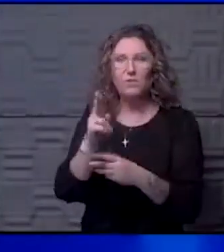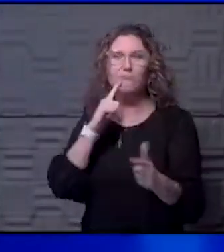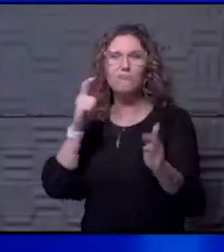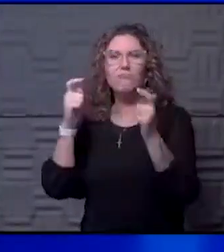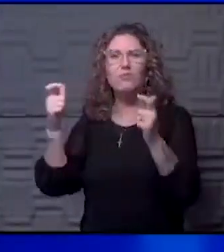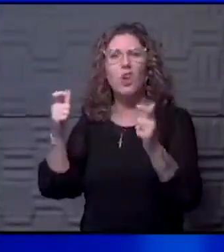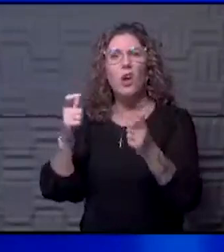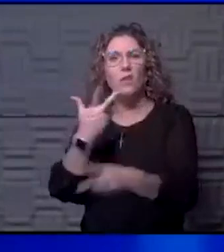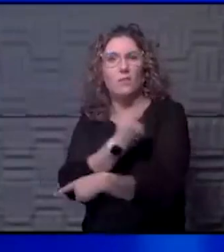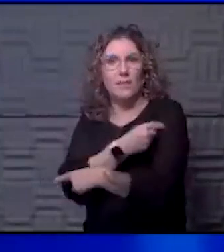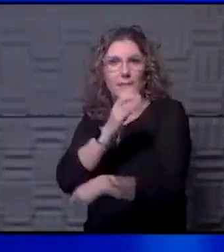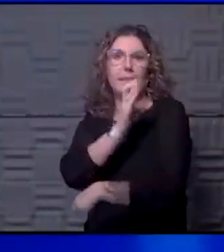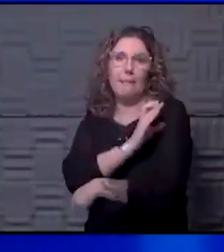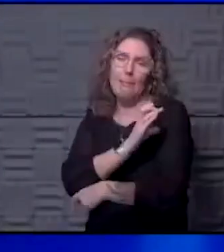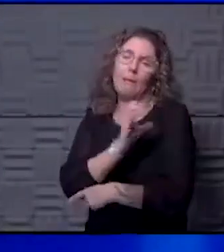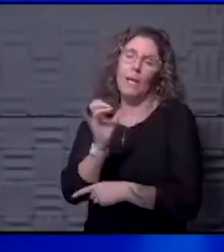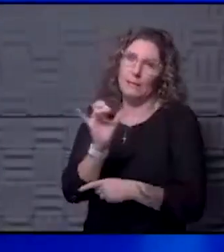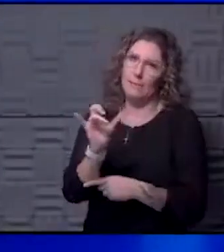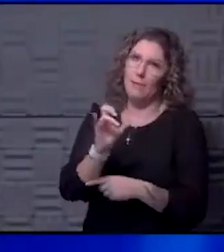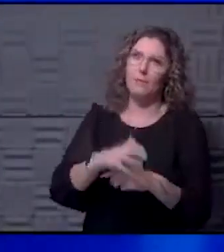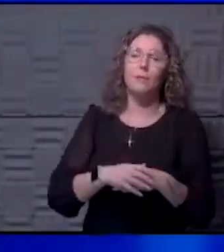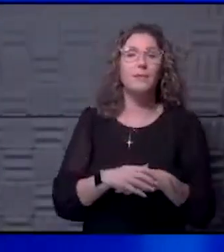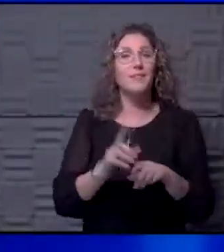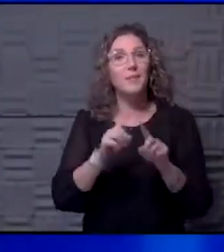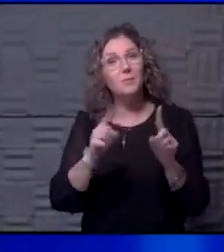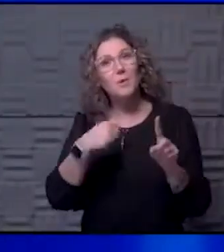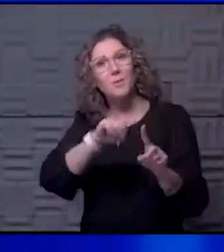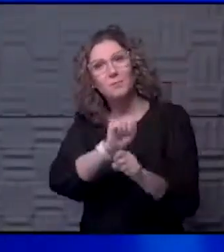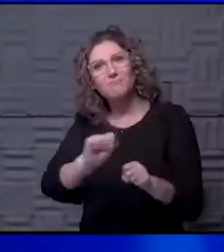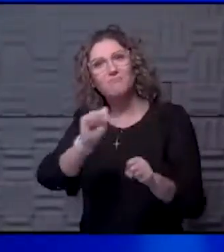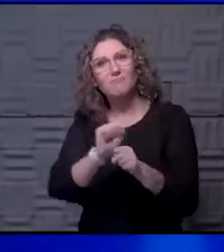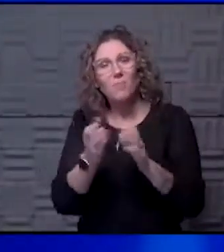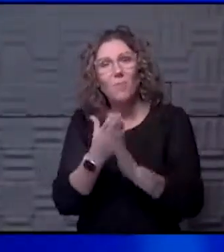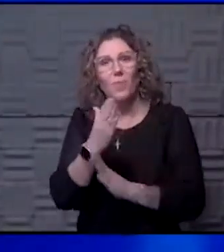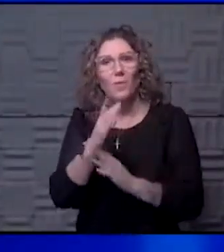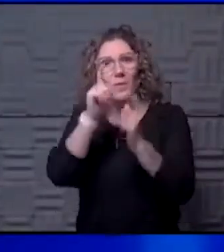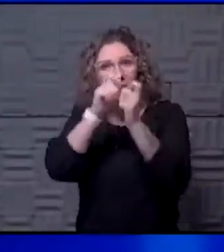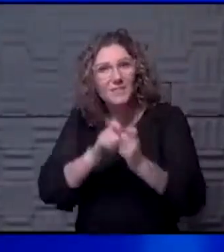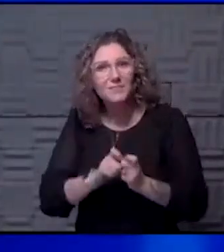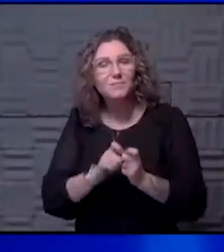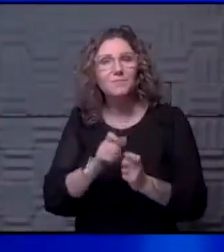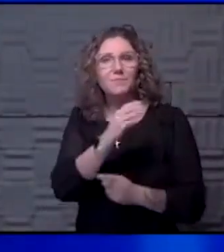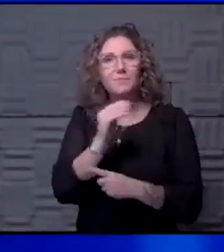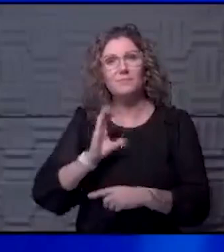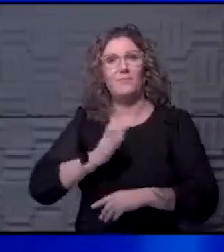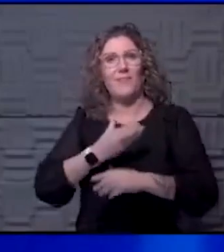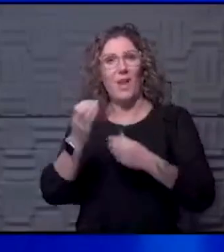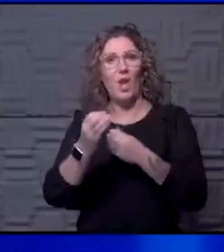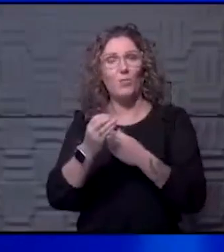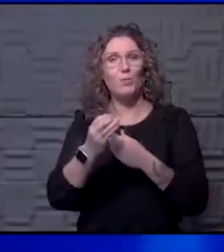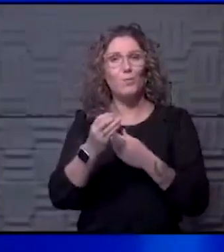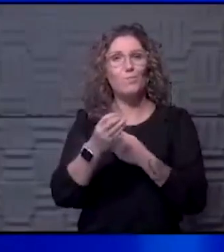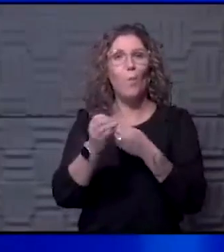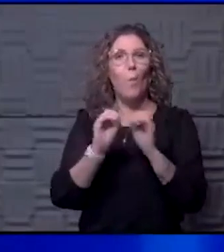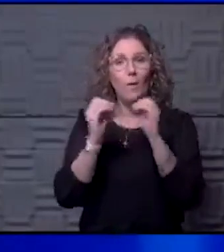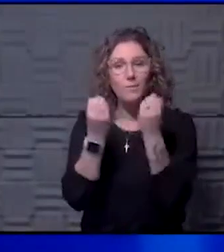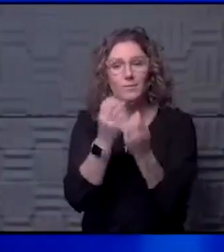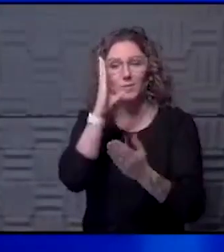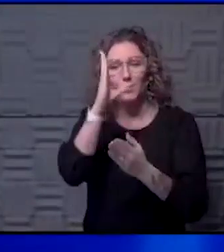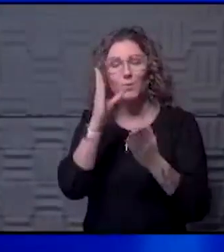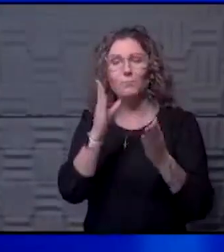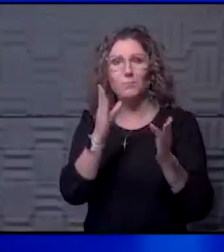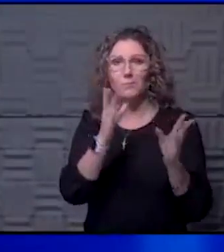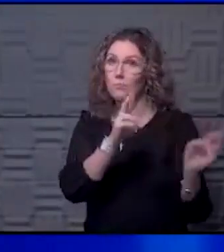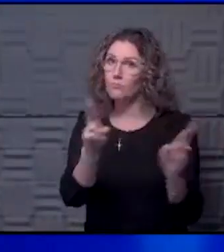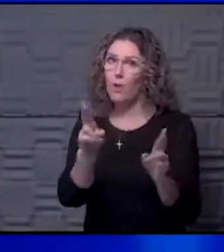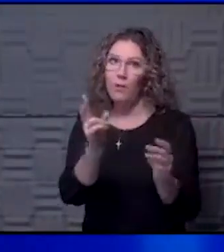probably more likely for a while. But we'll be working through those details, and I think our organizational promises will be ready